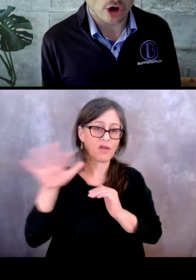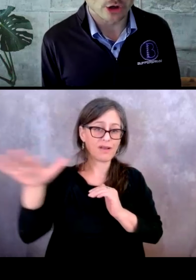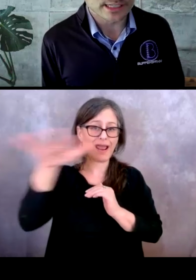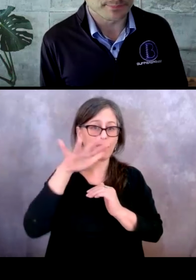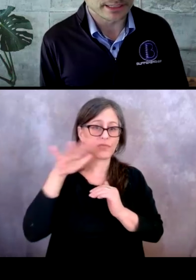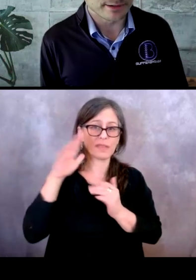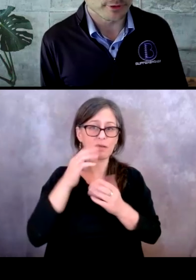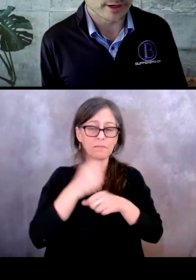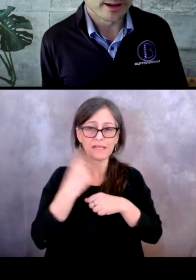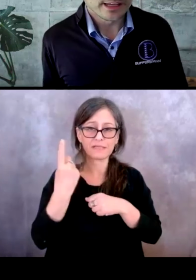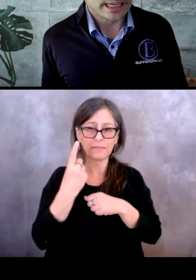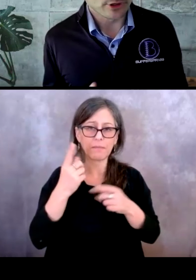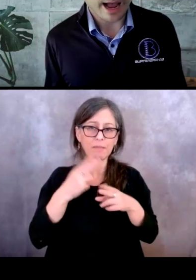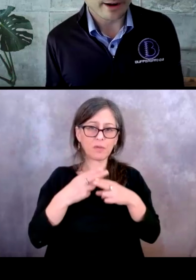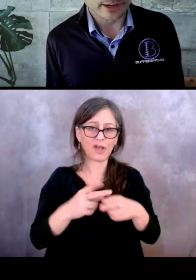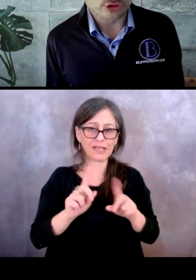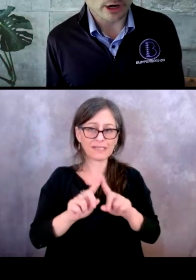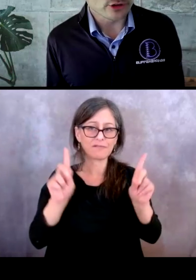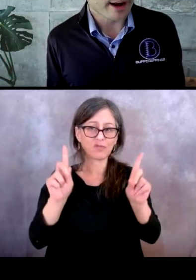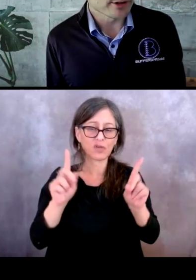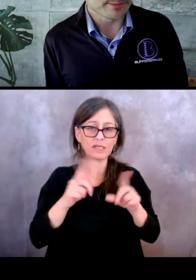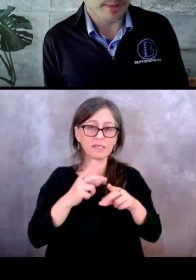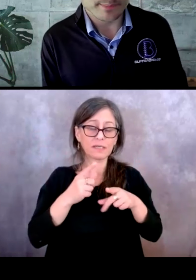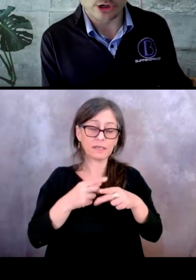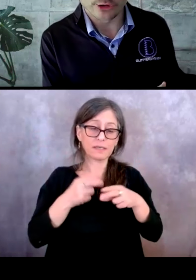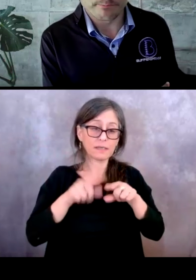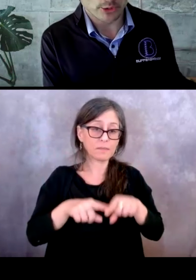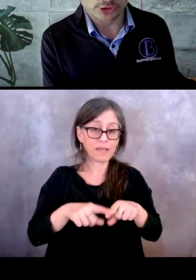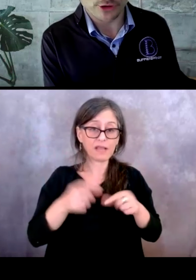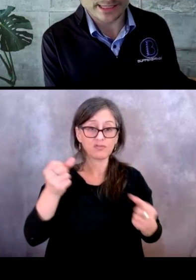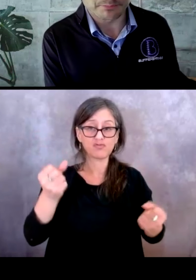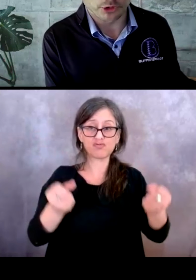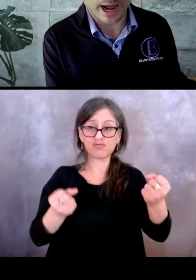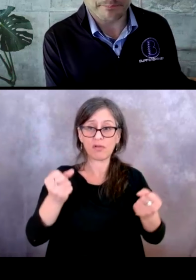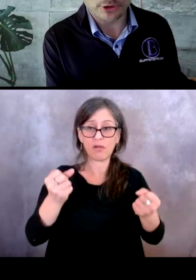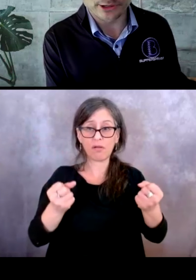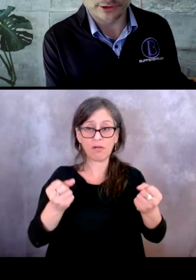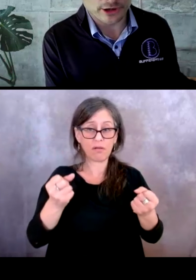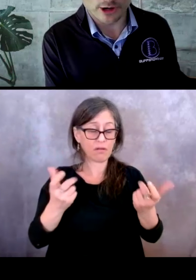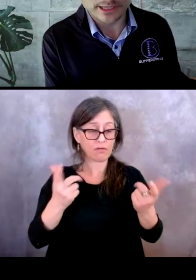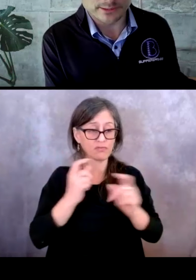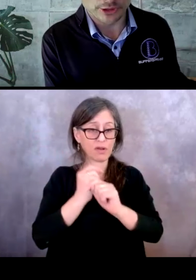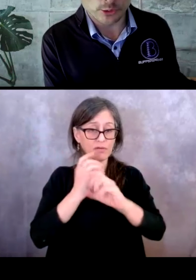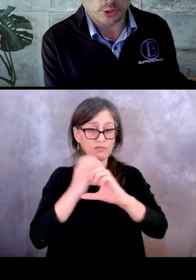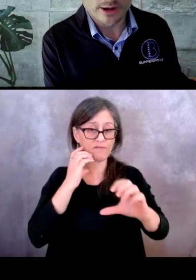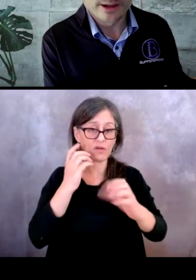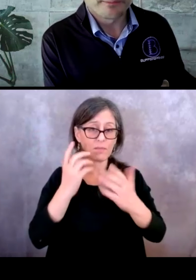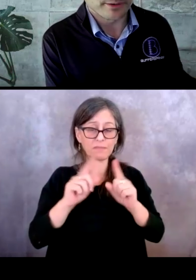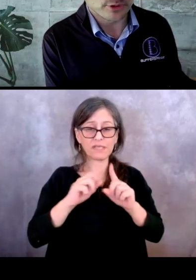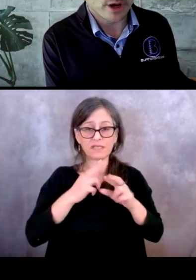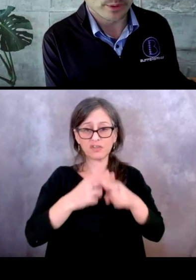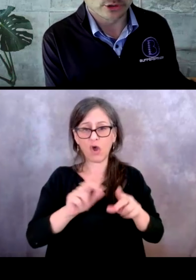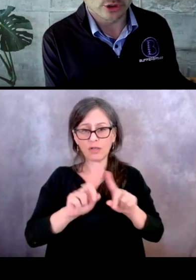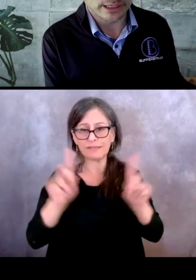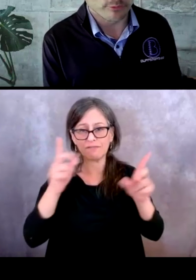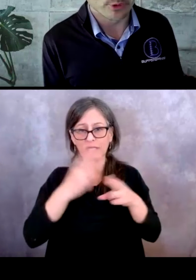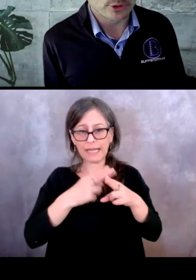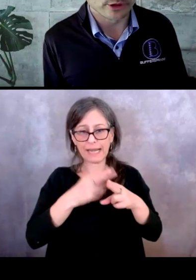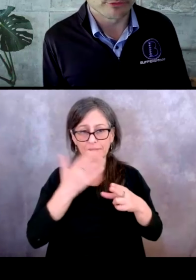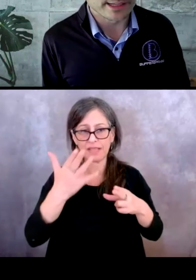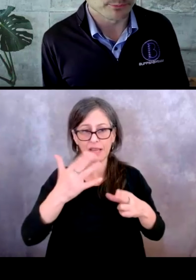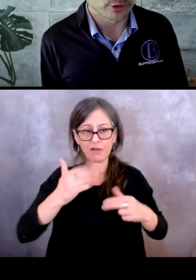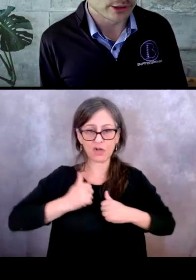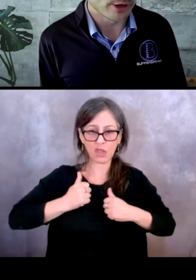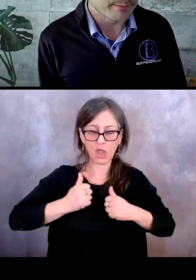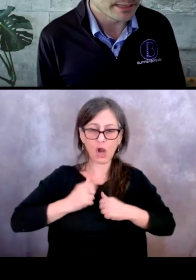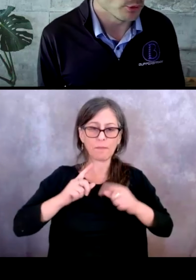may be called something different. If you're hiring truck drivers, it may be called a motor transport operator in the Army and the Marine Corps. But if you know what you're looking for, you